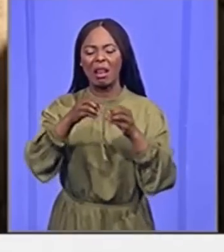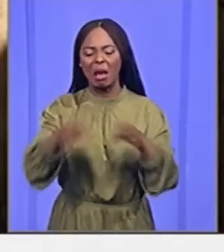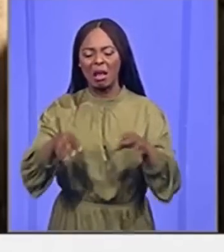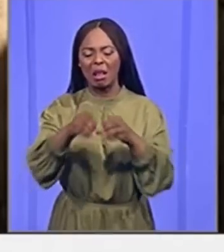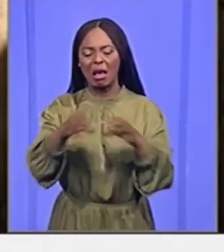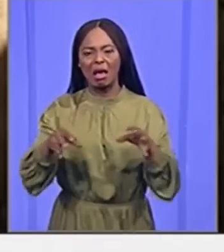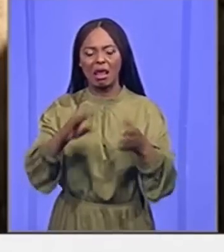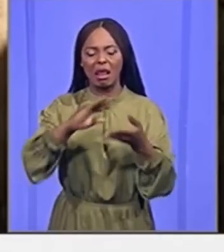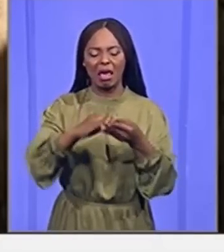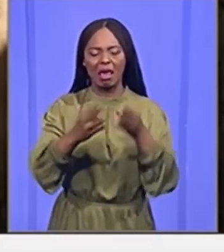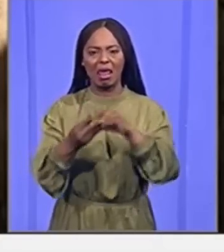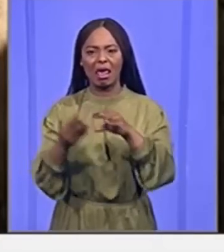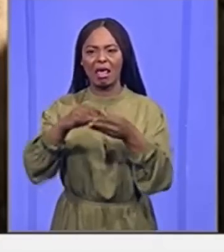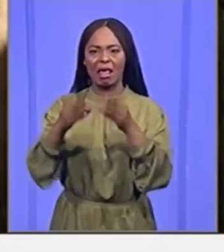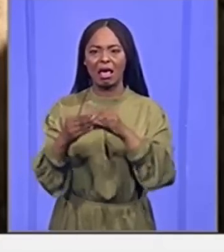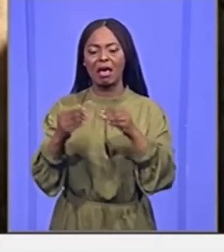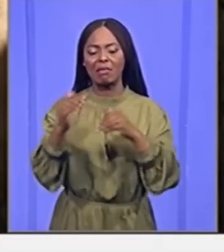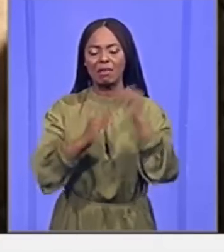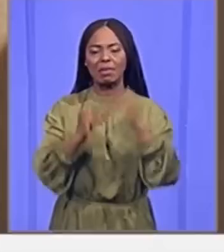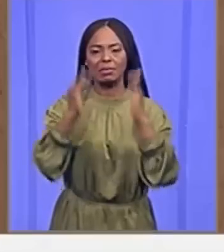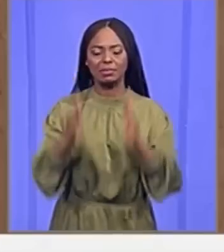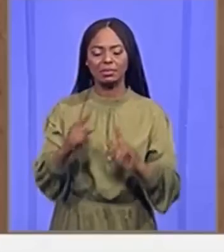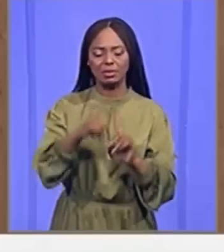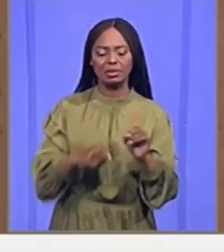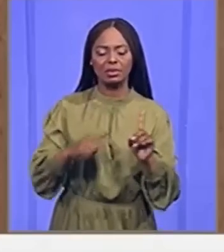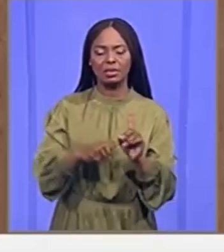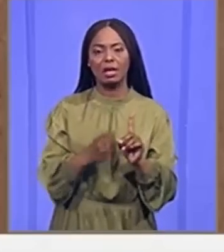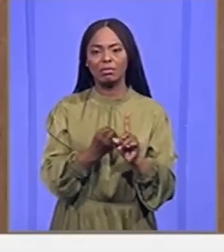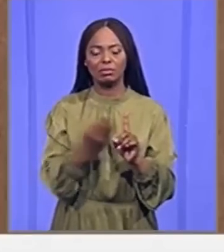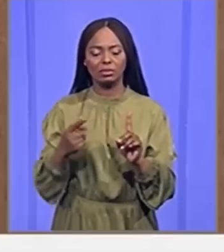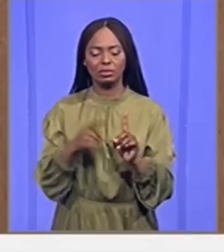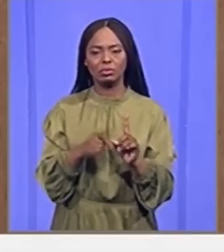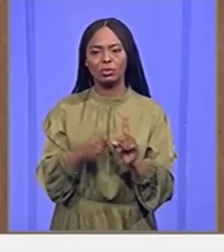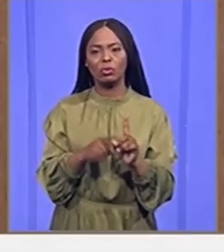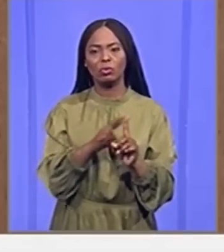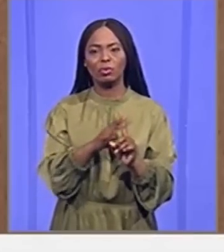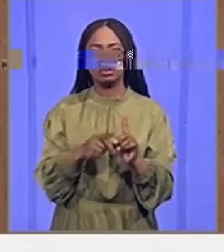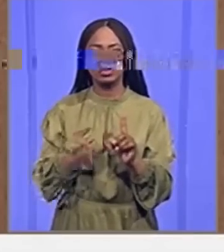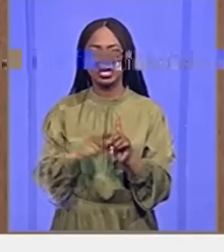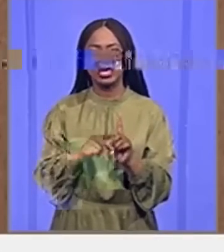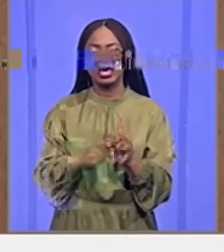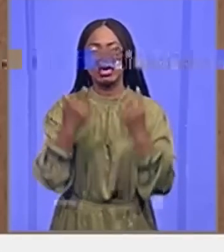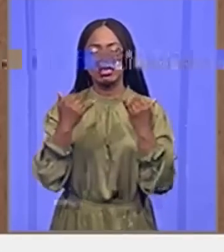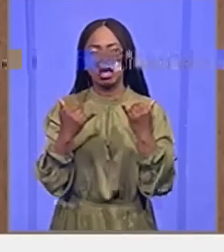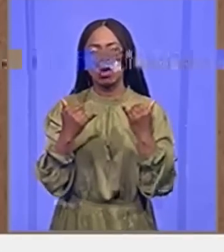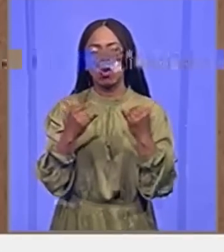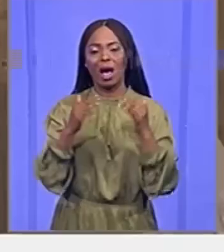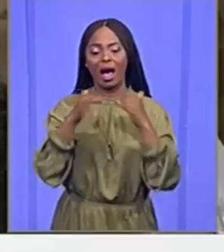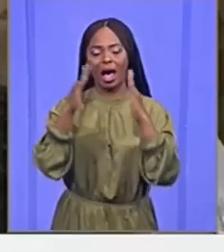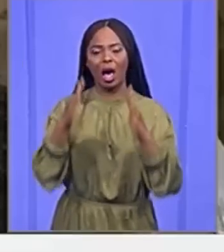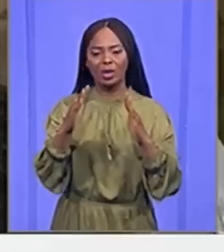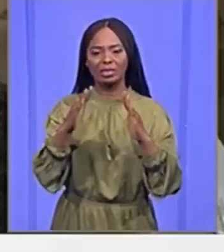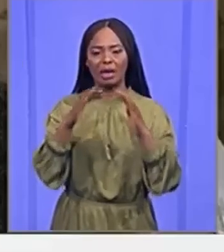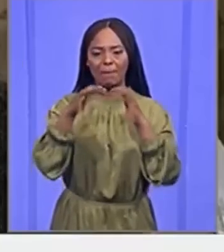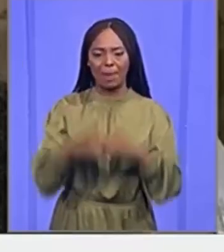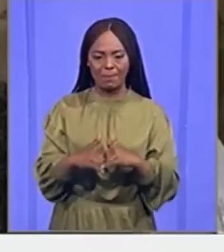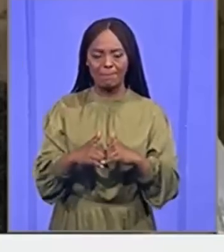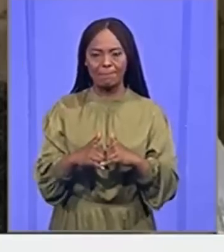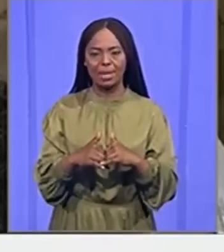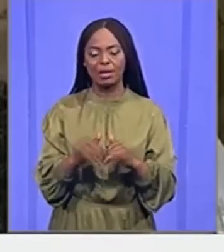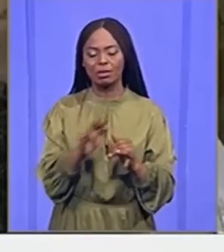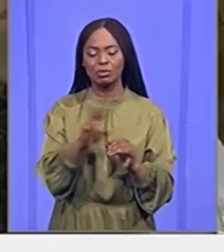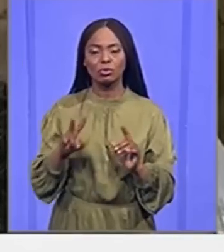ya Gathapelo Phakwe wa dingwaga di le 82 e ne ya moela mo tshimologong ya ngwaga ono. Ke butsitse maoba mona ba